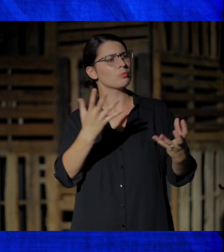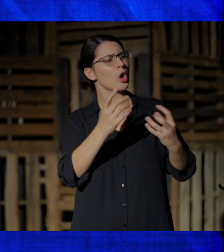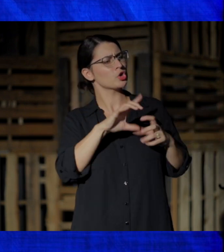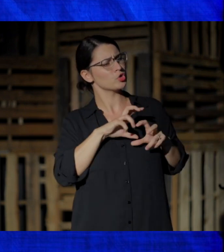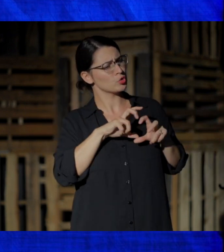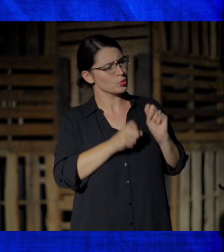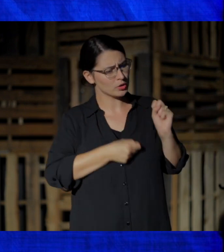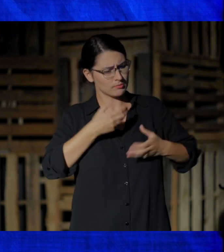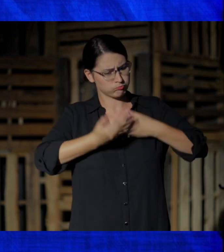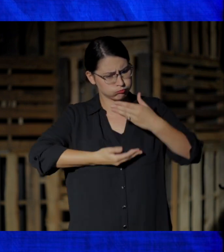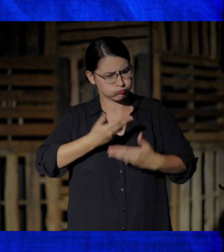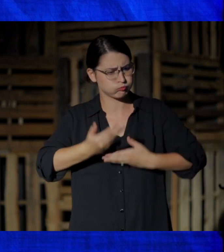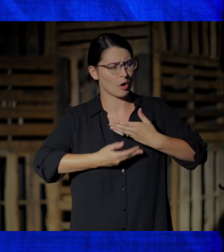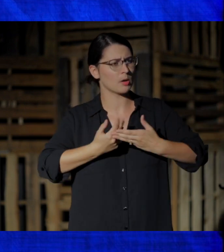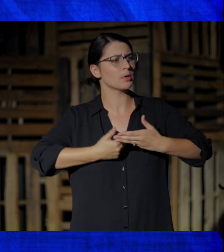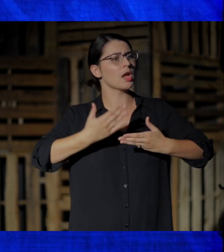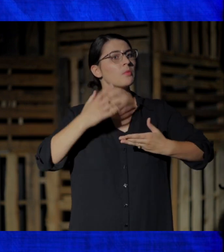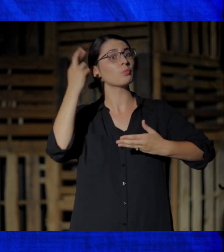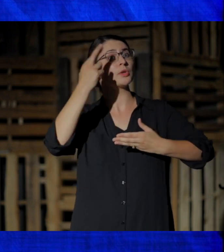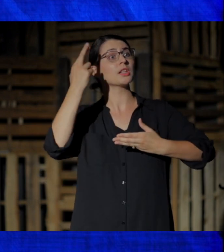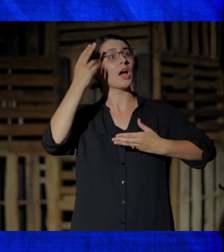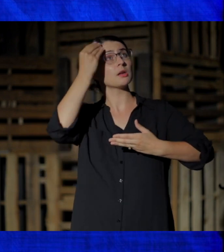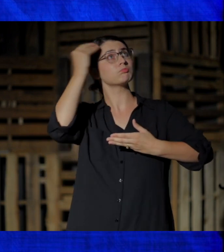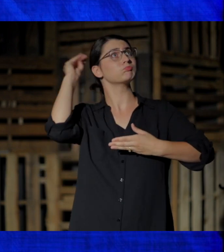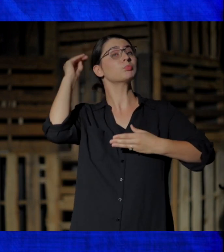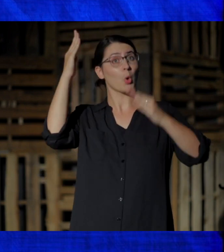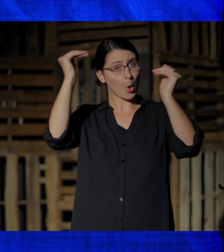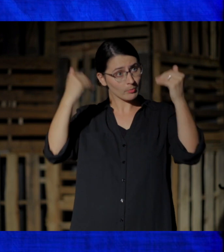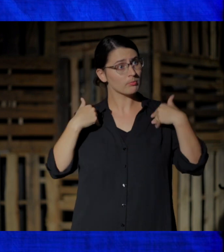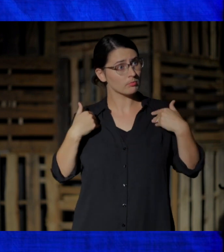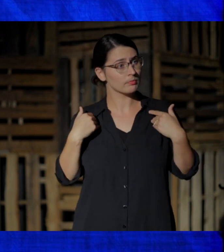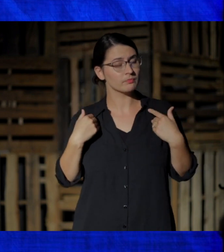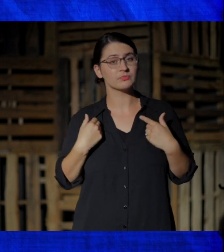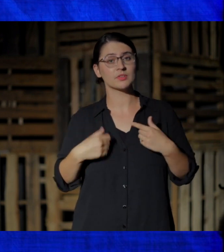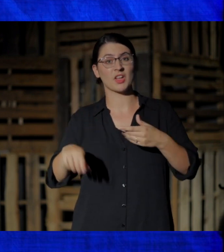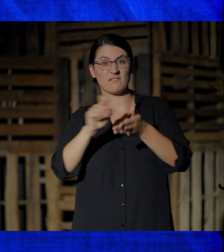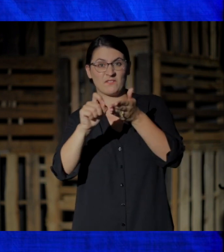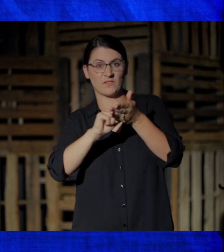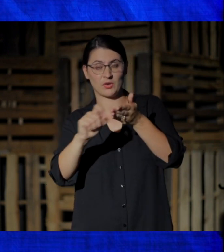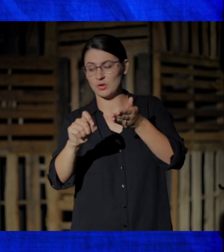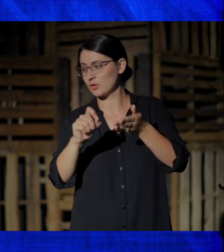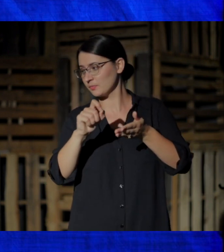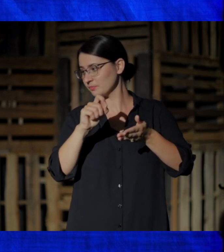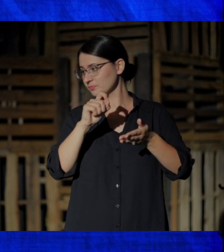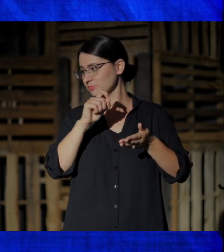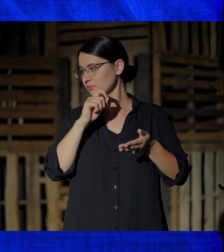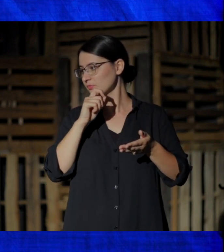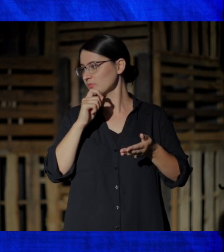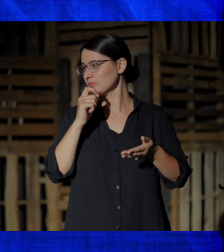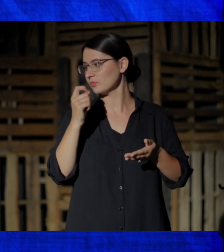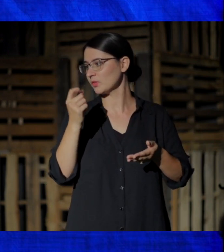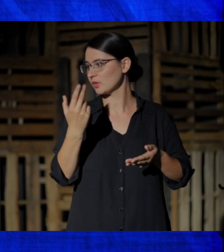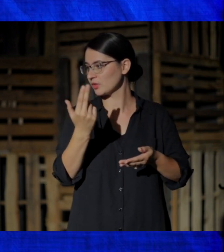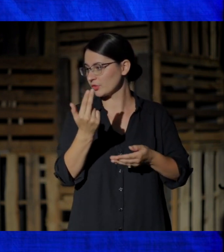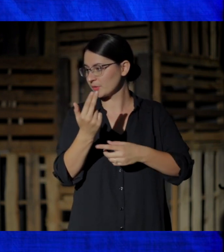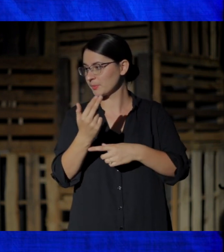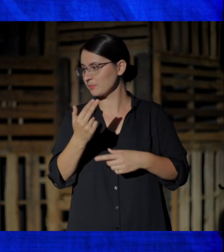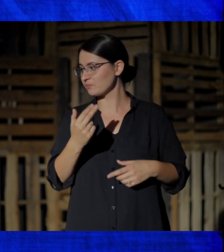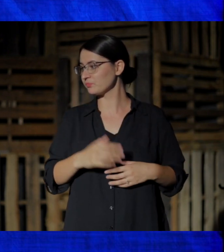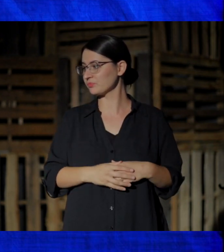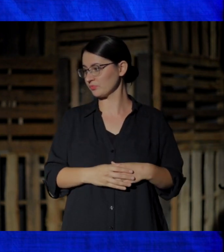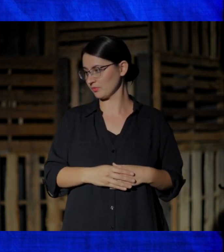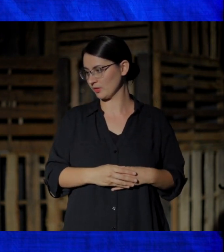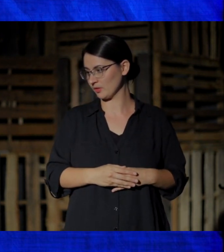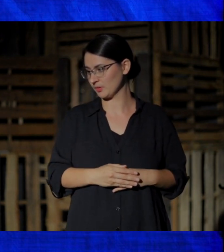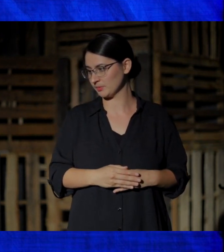do that? Well, he says, for since, verse 14, for since we believe that Jesus died and rose again, even so,